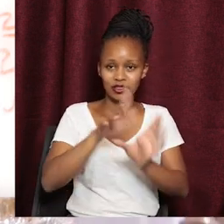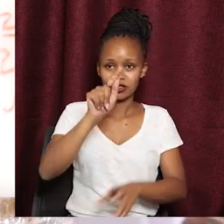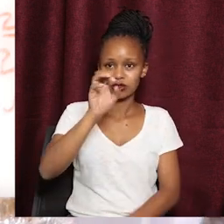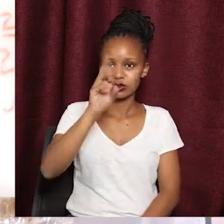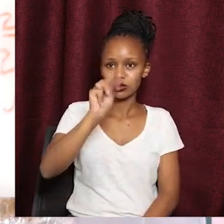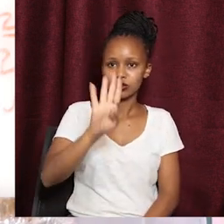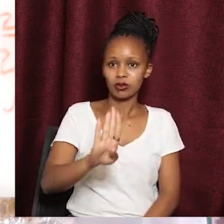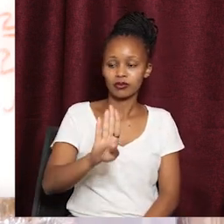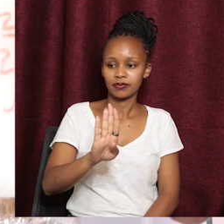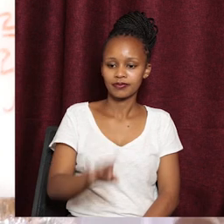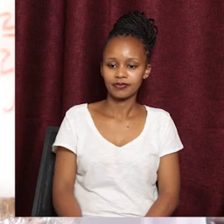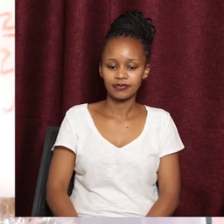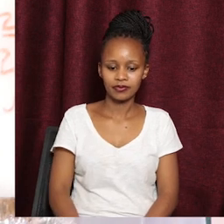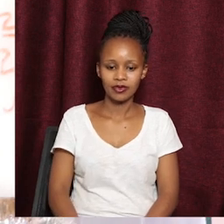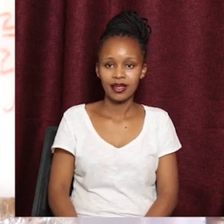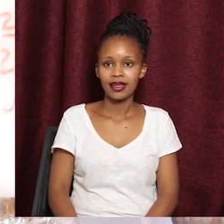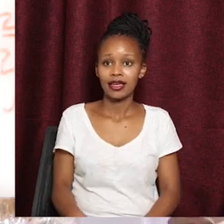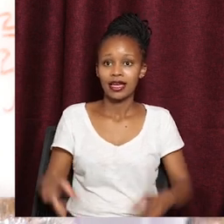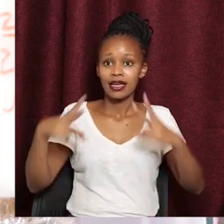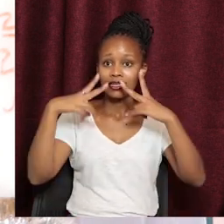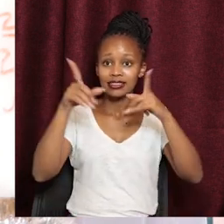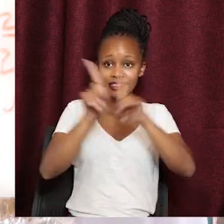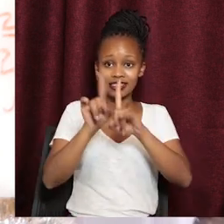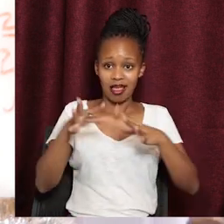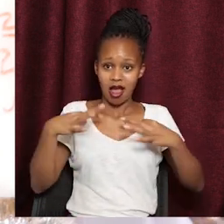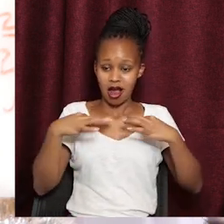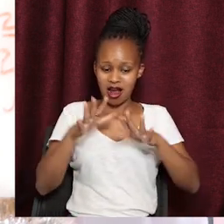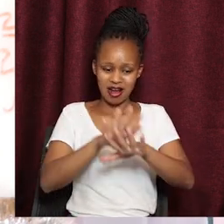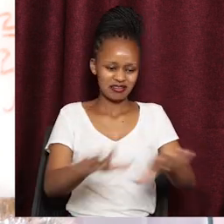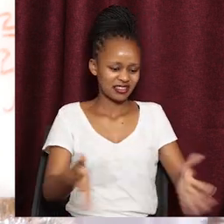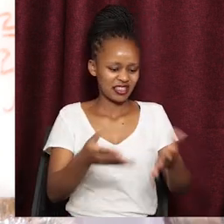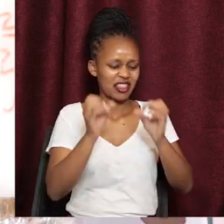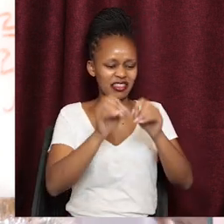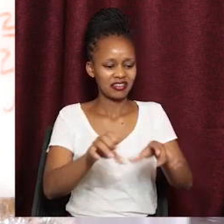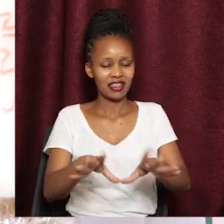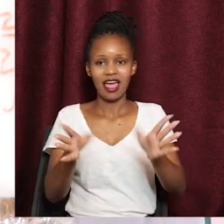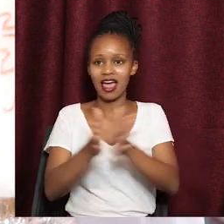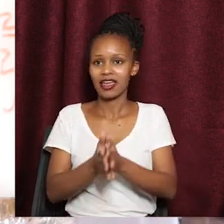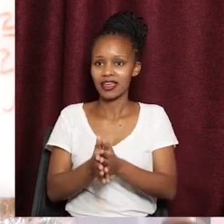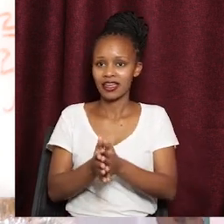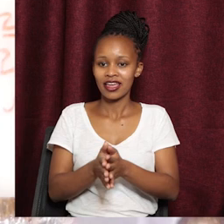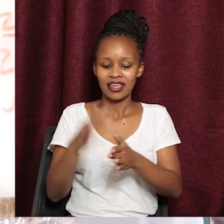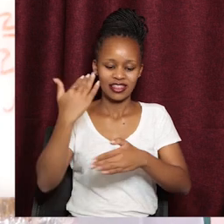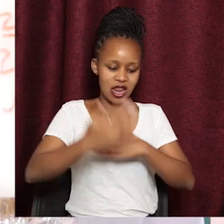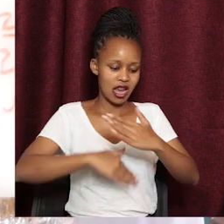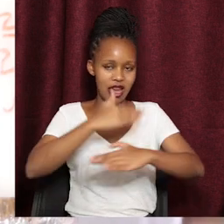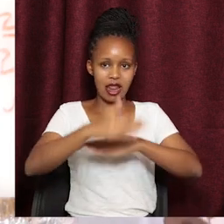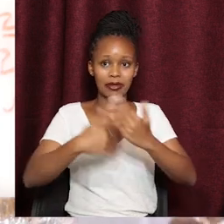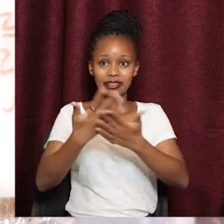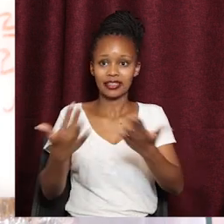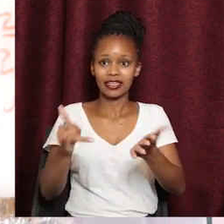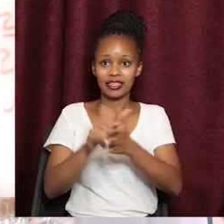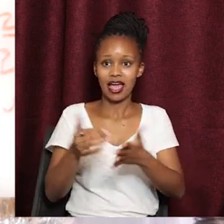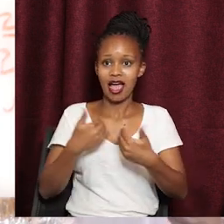tomb. He saw the linen cloth lying there, and the napkin